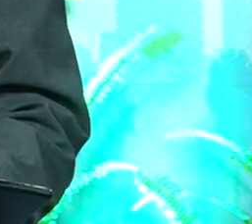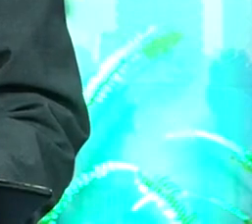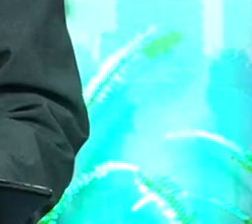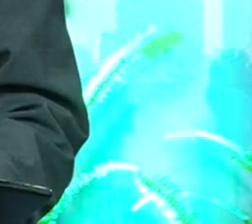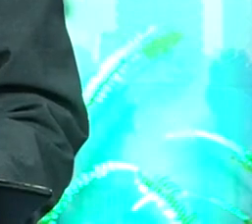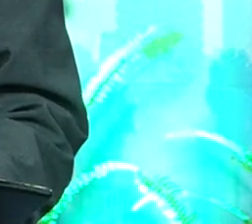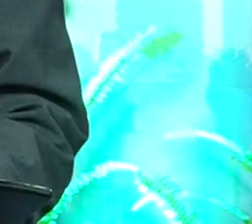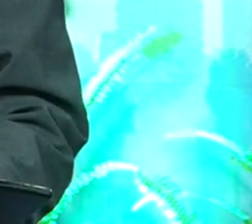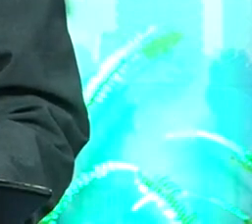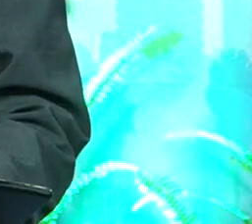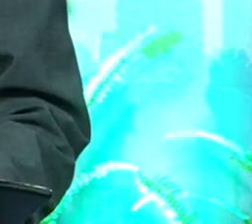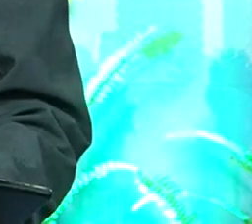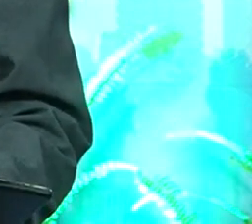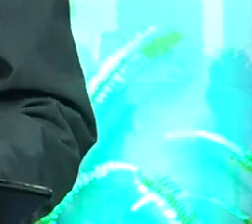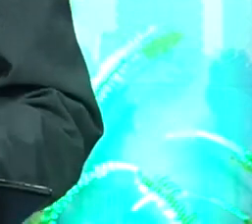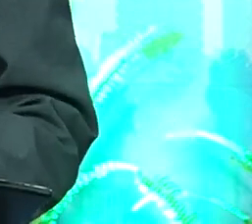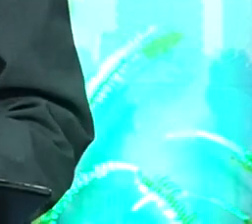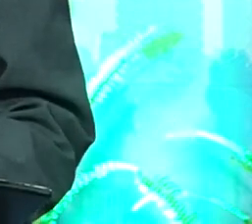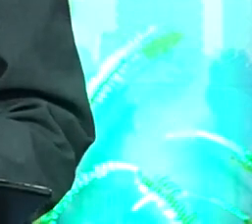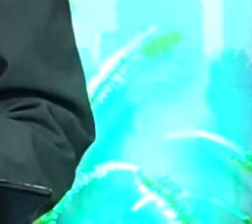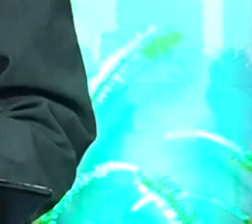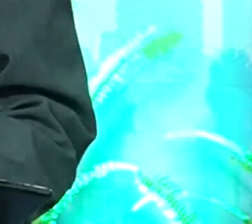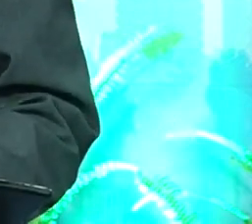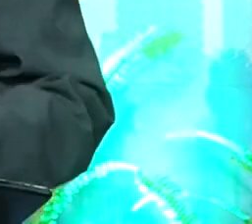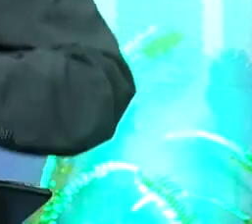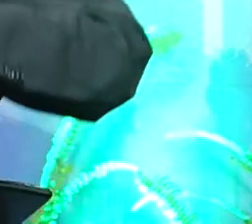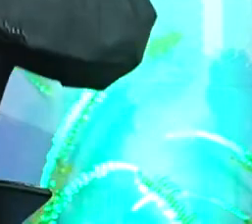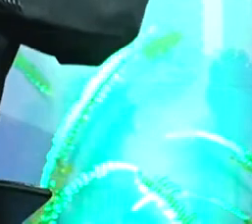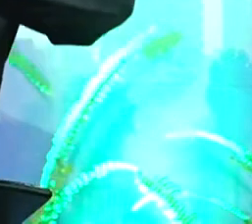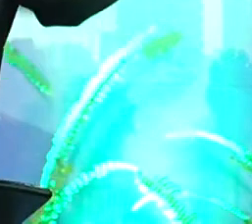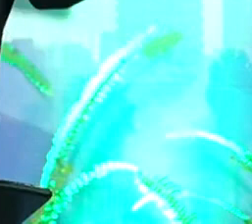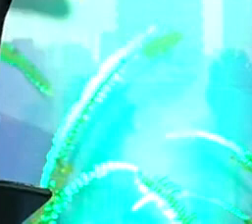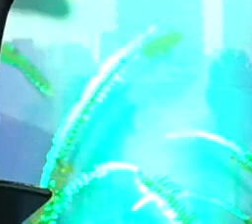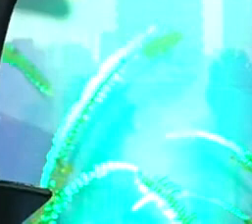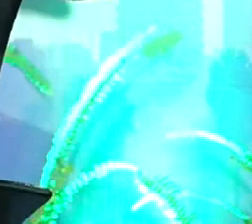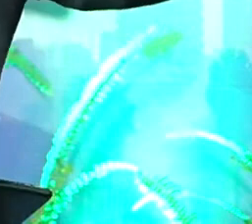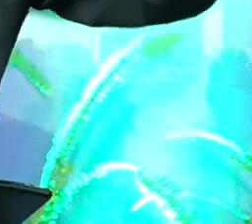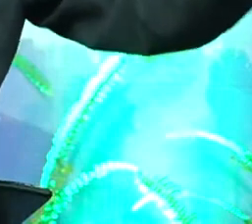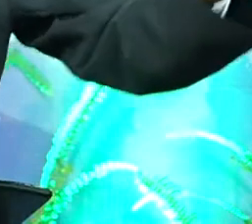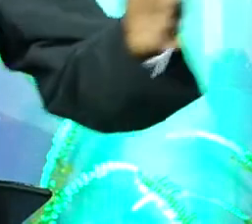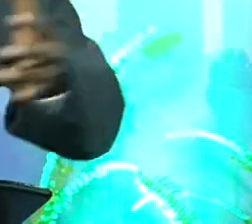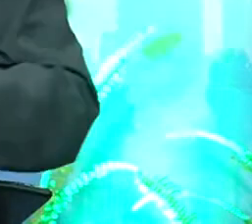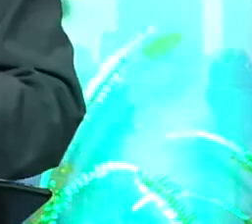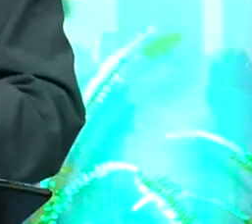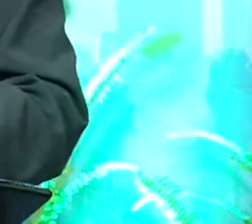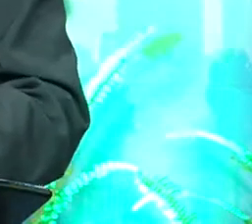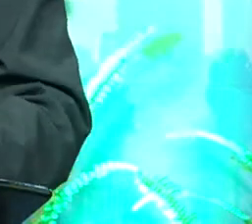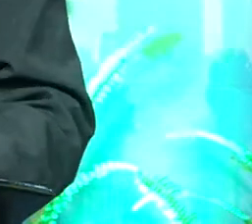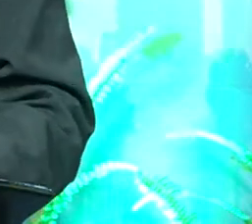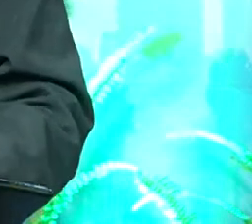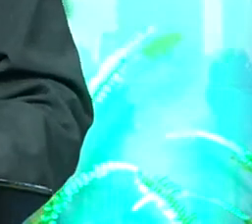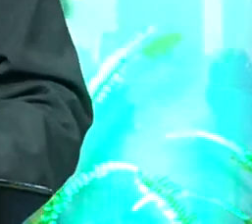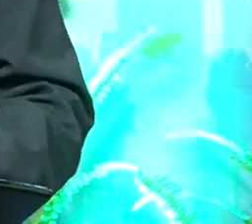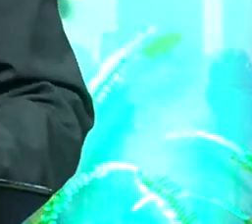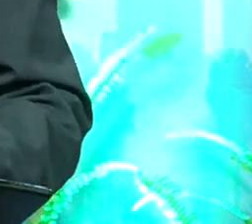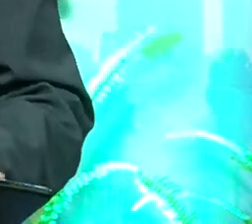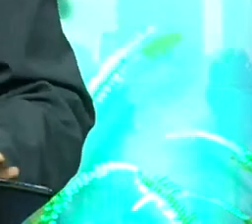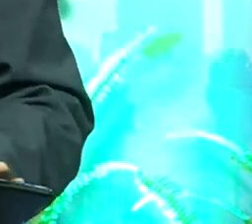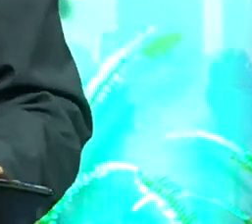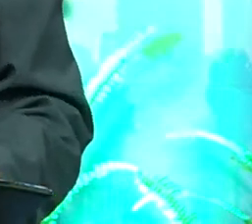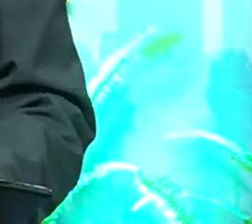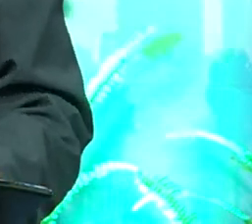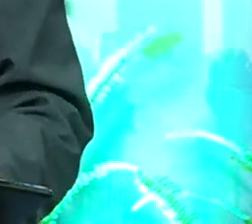I remember one of the prayer items I made in that church. I said that we pray for all the expectant mothers, but I was